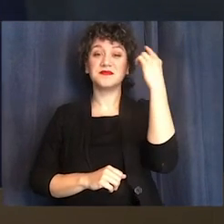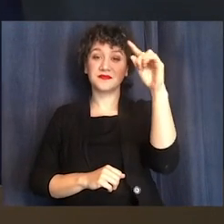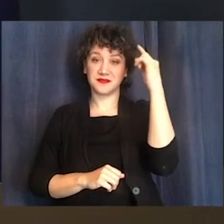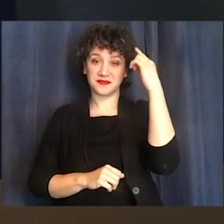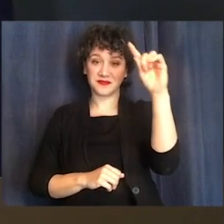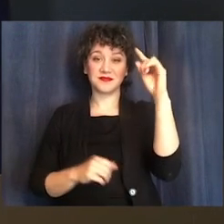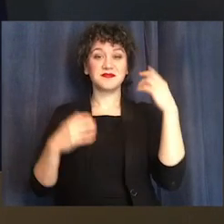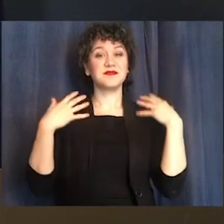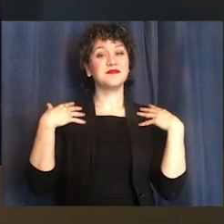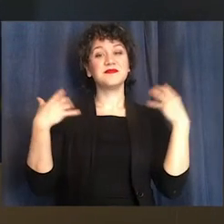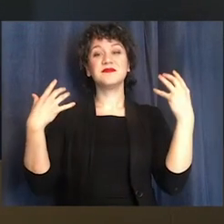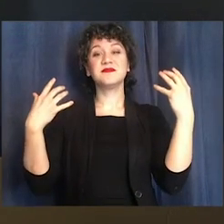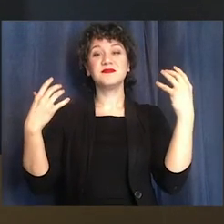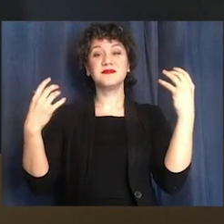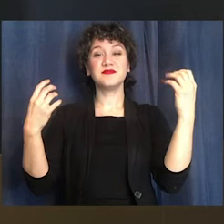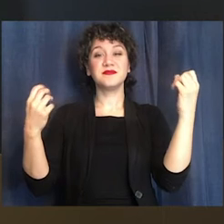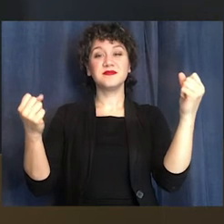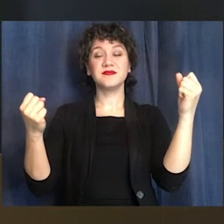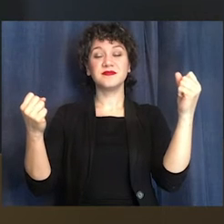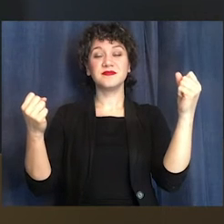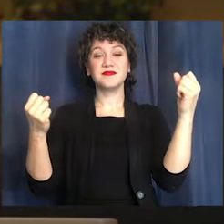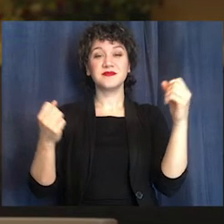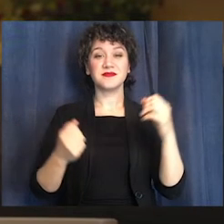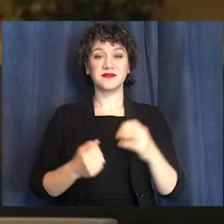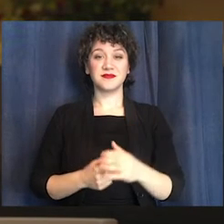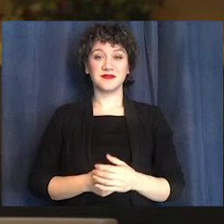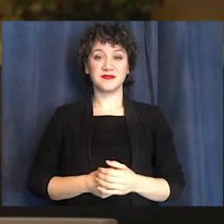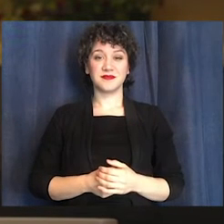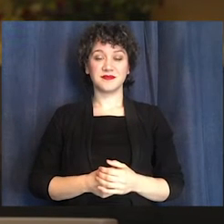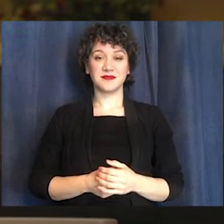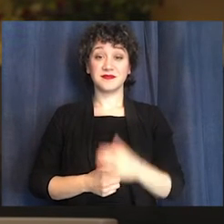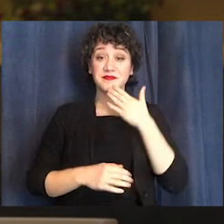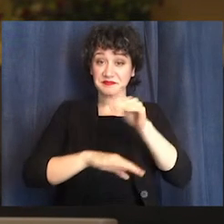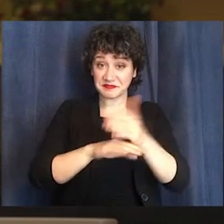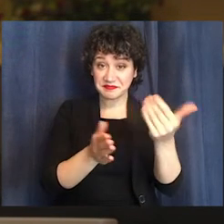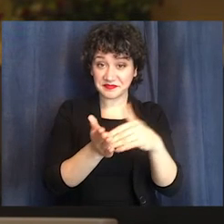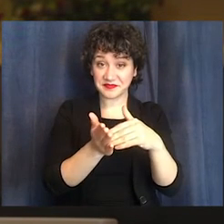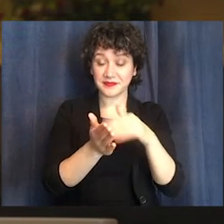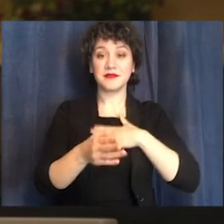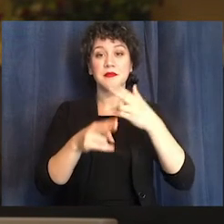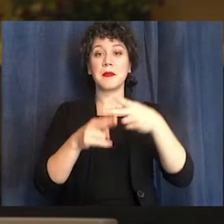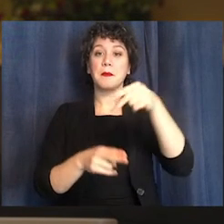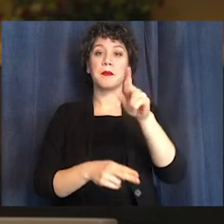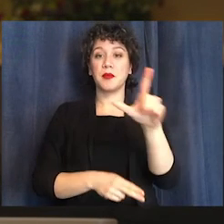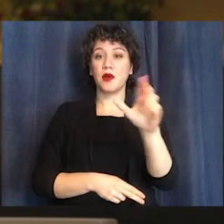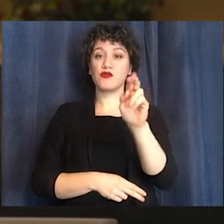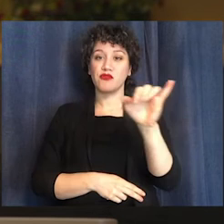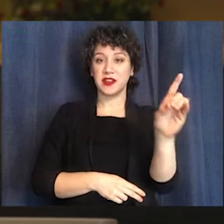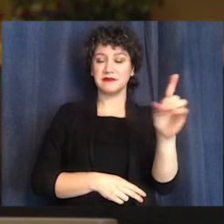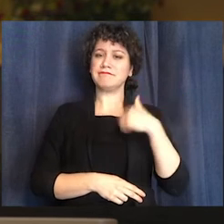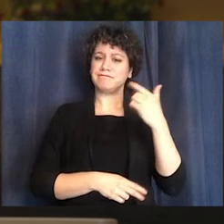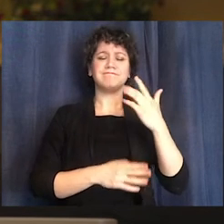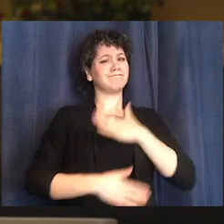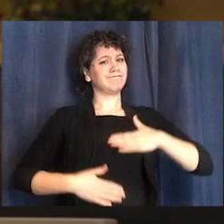of the brave? Good evening once again. My name is Paul Reed, and I have the honor and the privilege